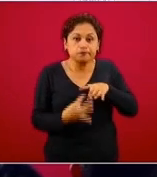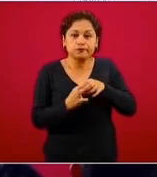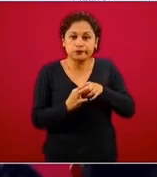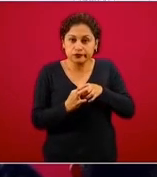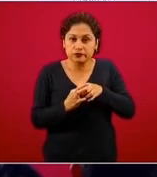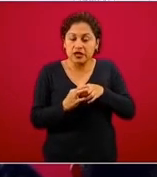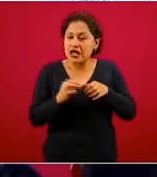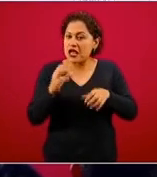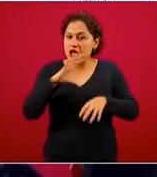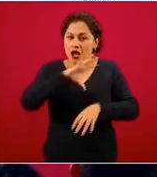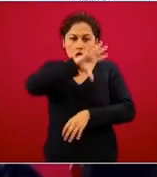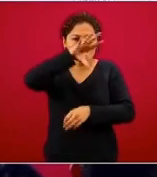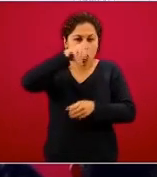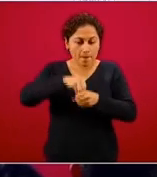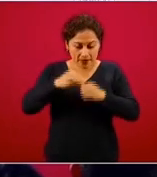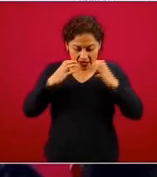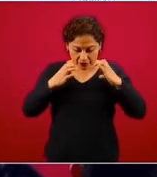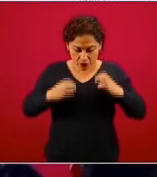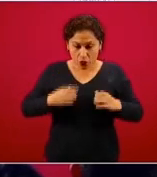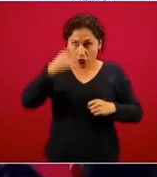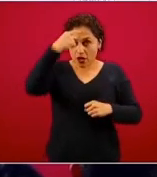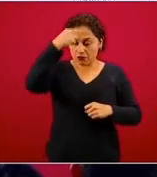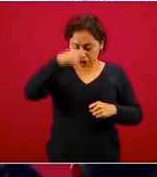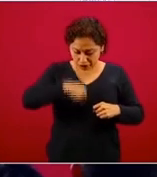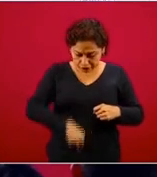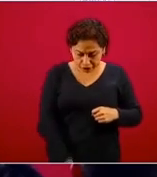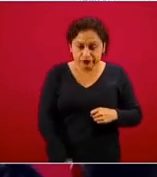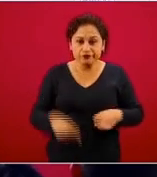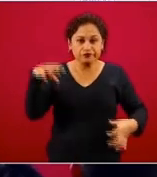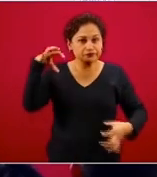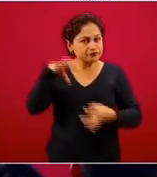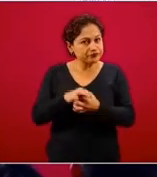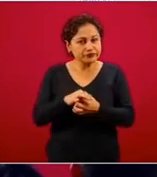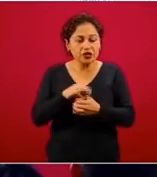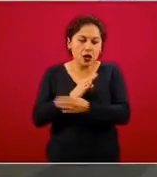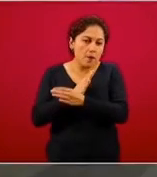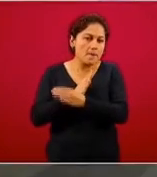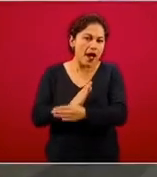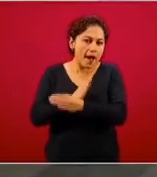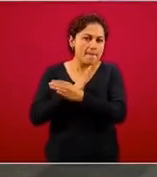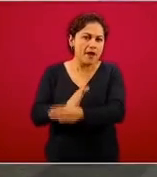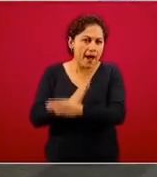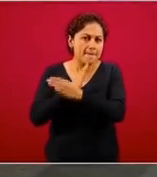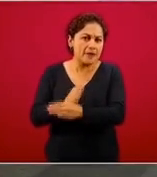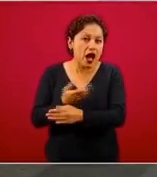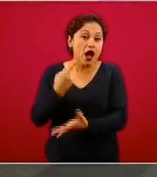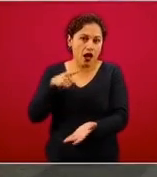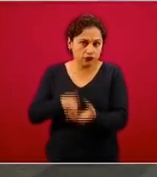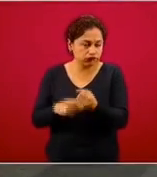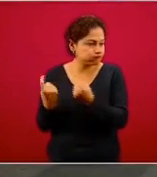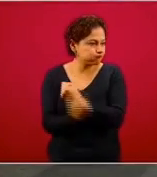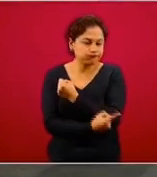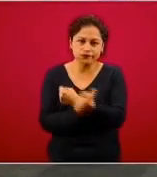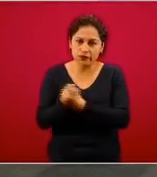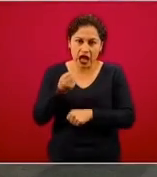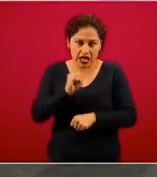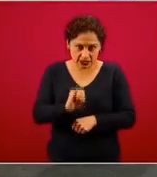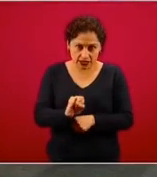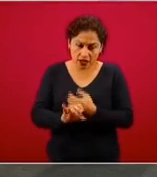deals with them in a way that they don't affect our health. So they have quite a job to do, and they do